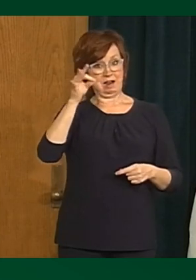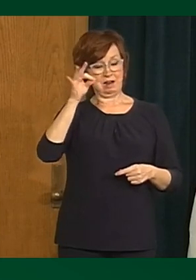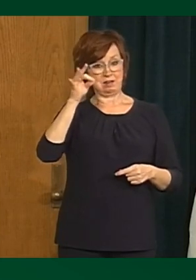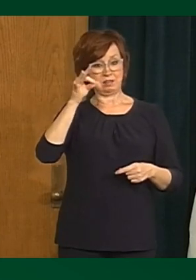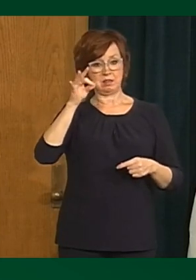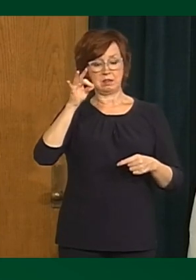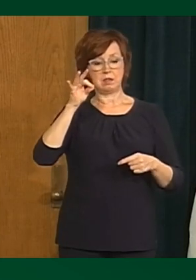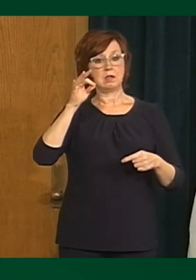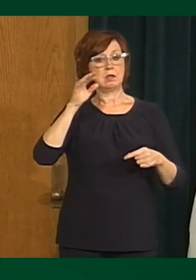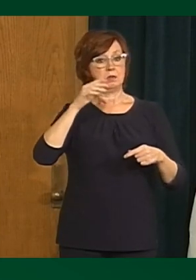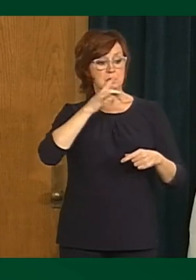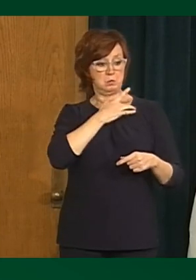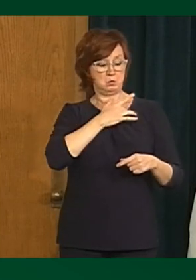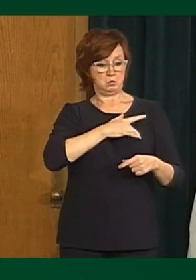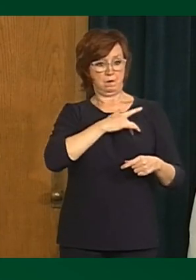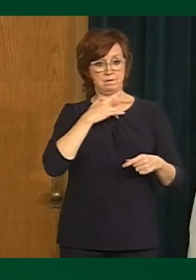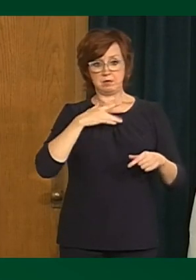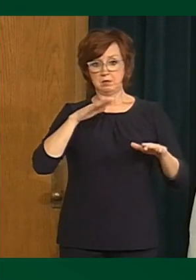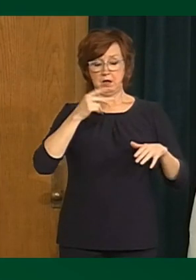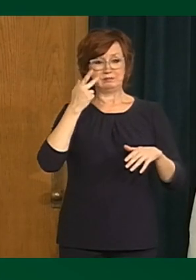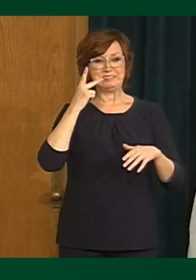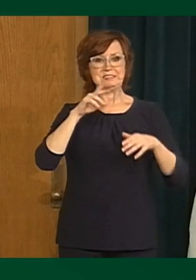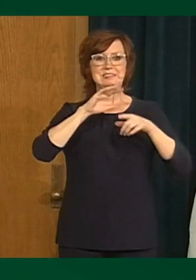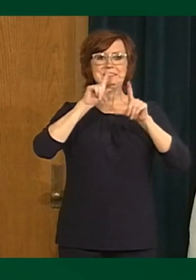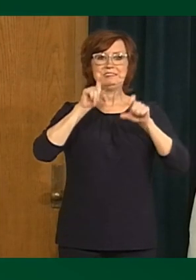to increase now that we're in phase two?